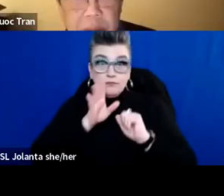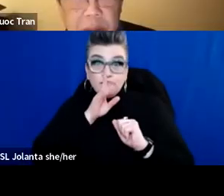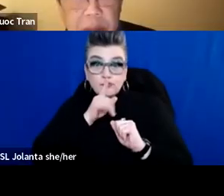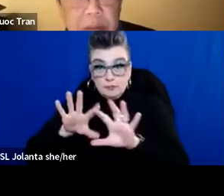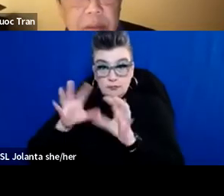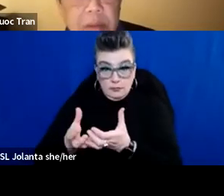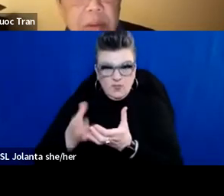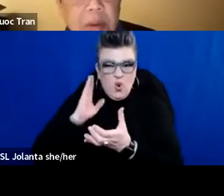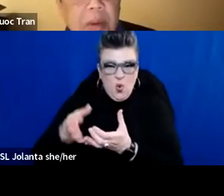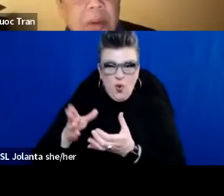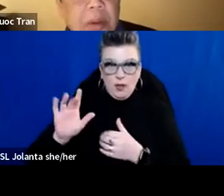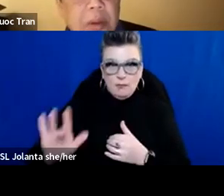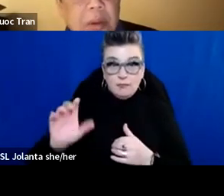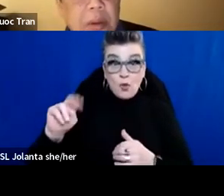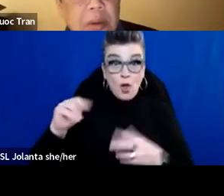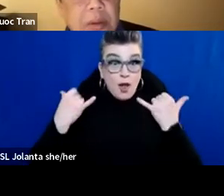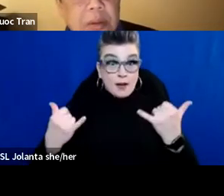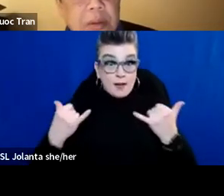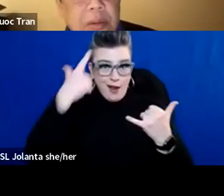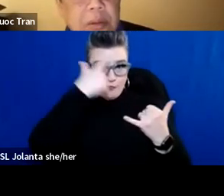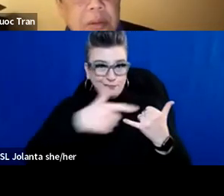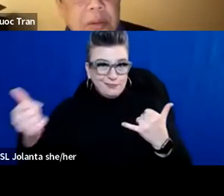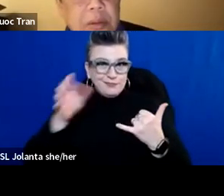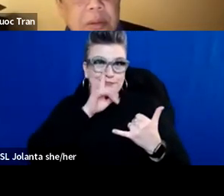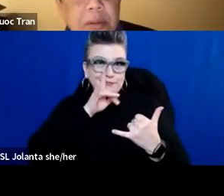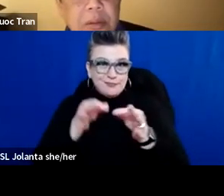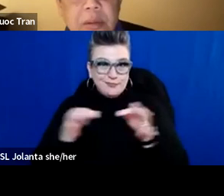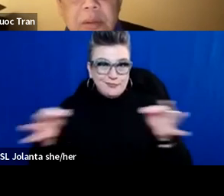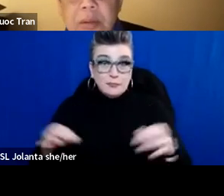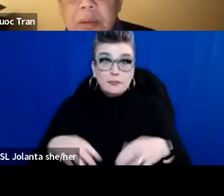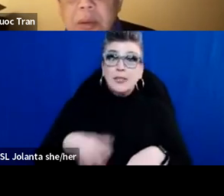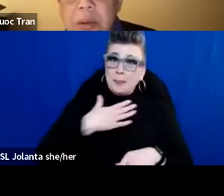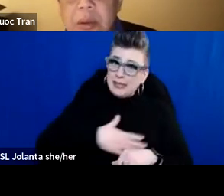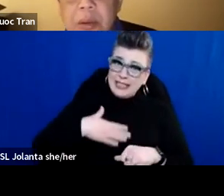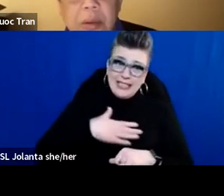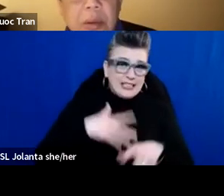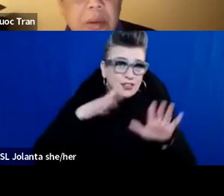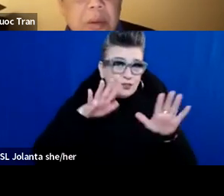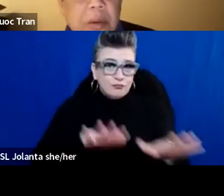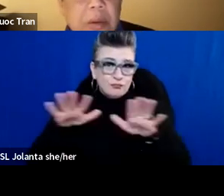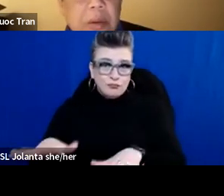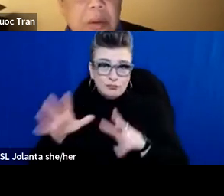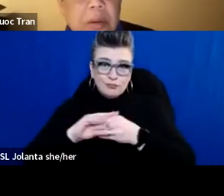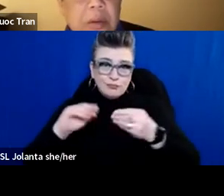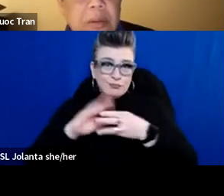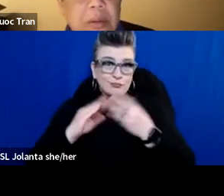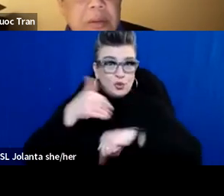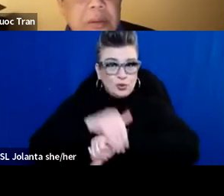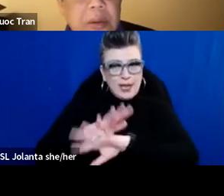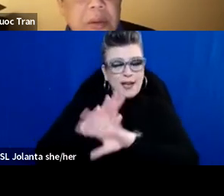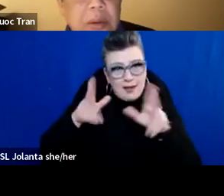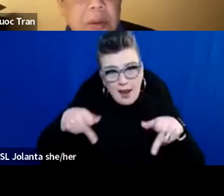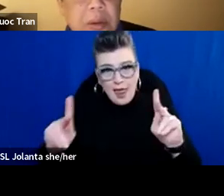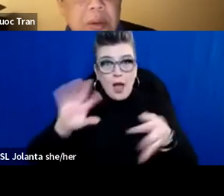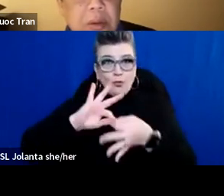interpreters thank you to everyone who signed up for public comment sign up for both public comment periods closed